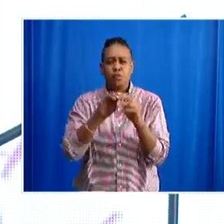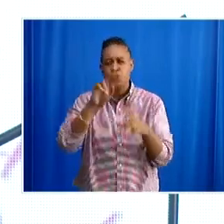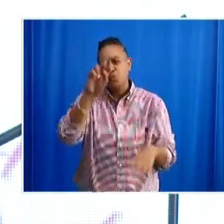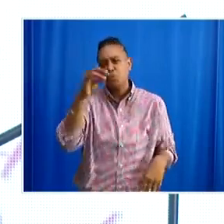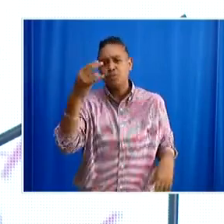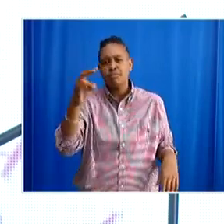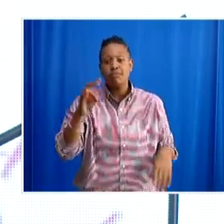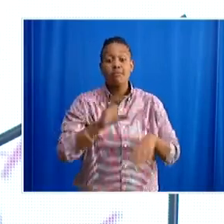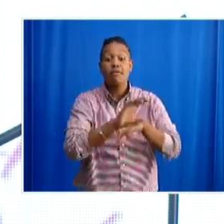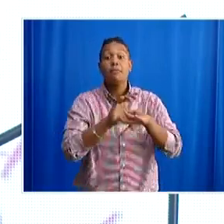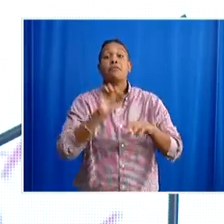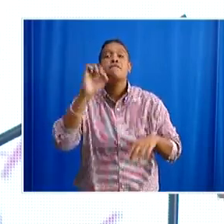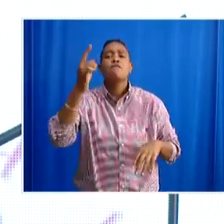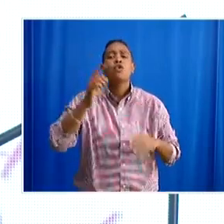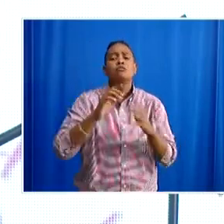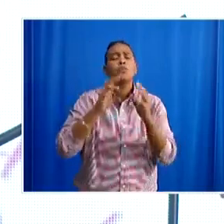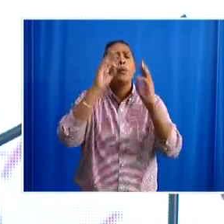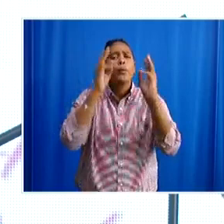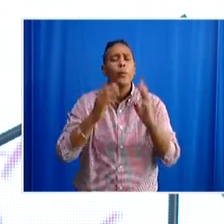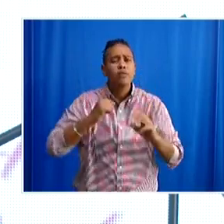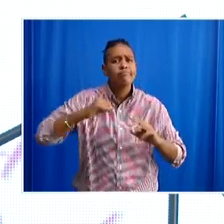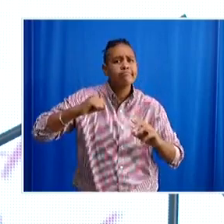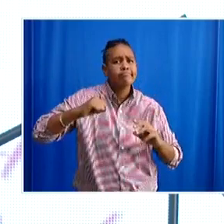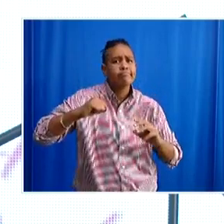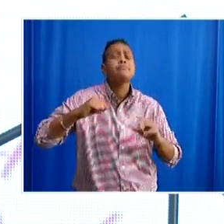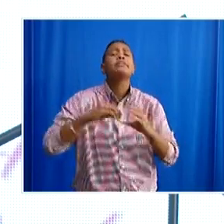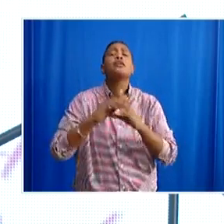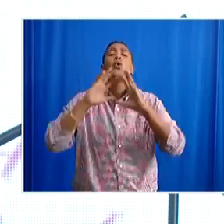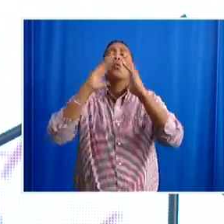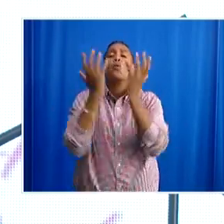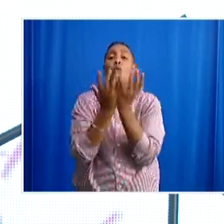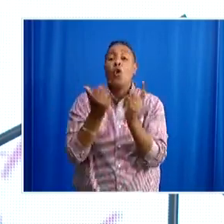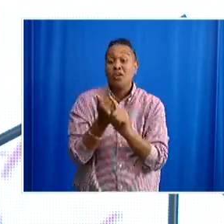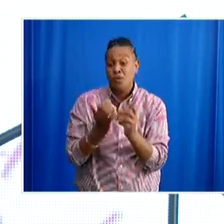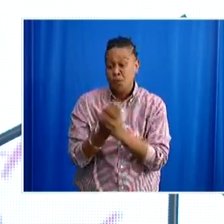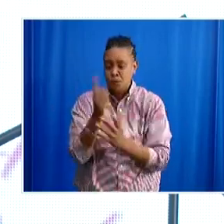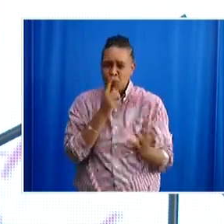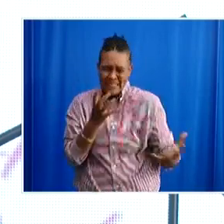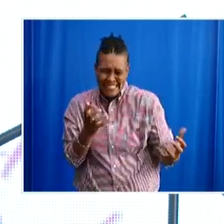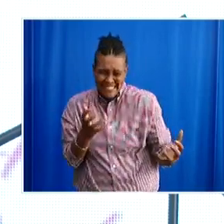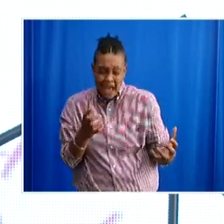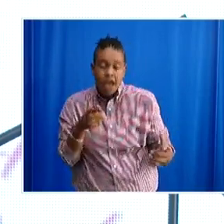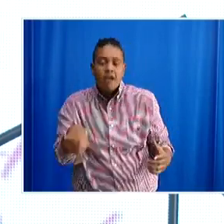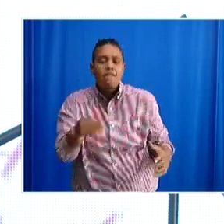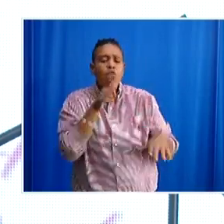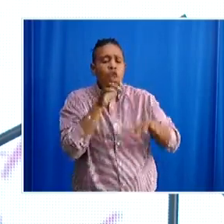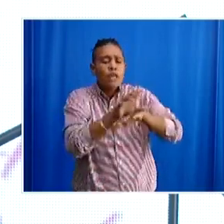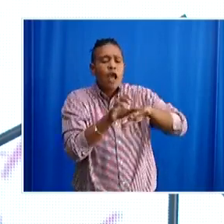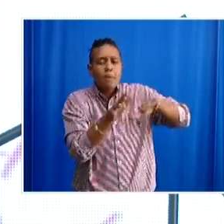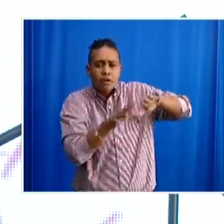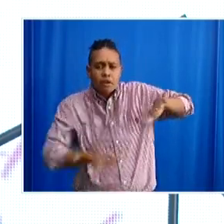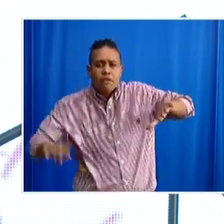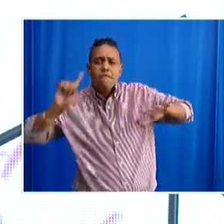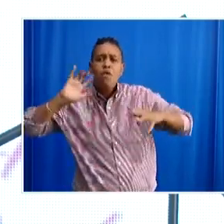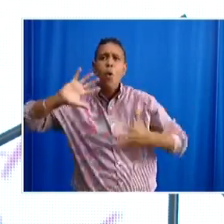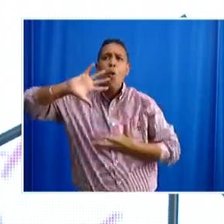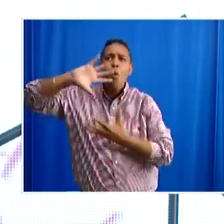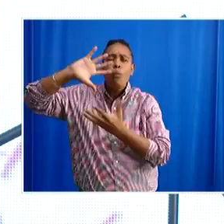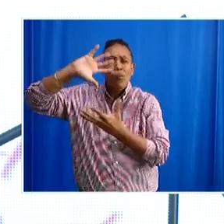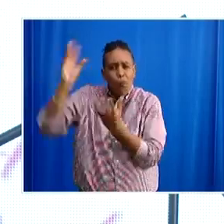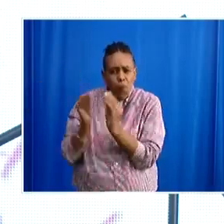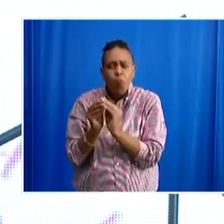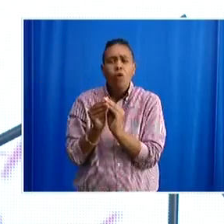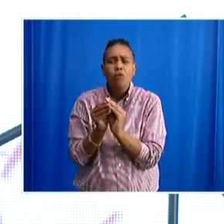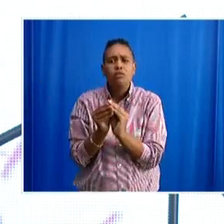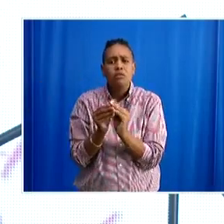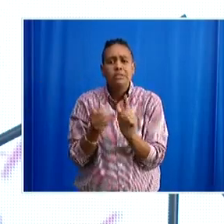being the first climate-resilient region in the world, and buttressed that through the desire of the region for a holistic approach to addressing risk